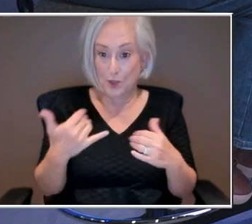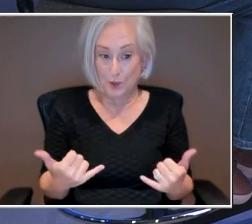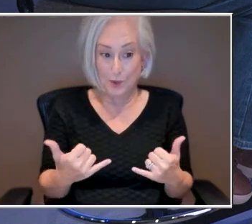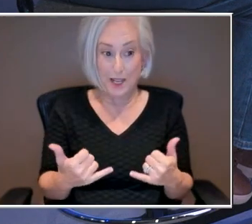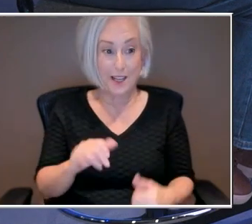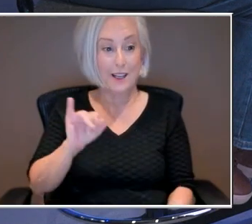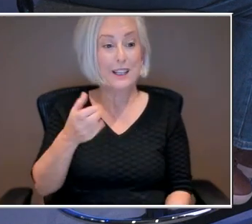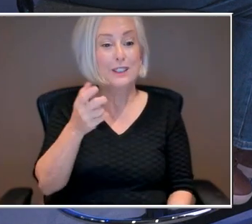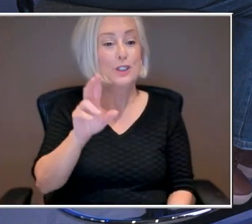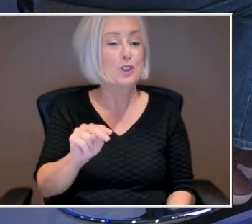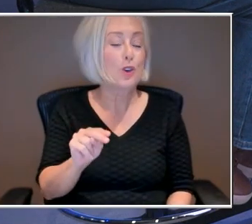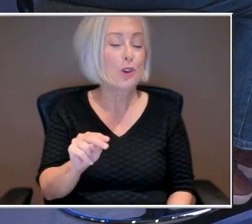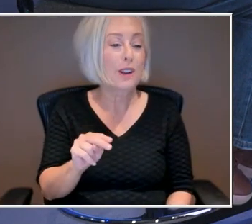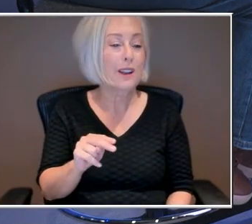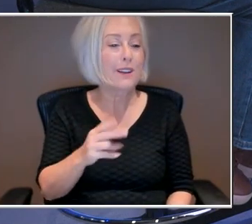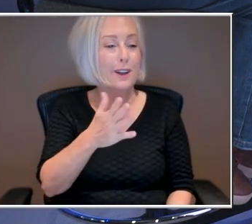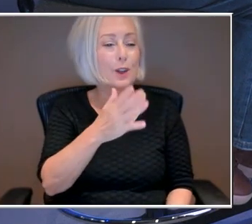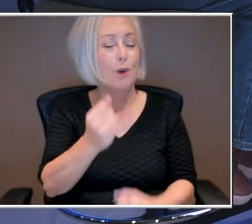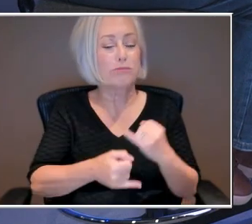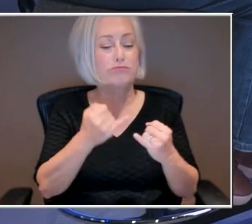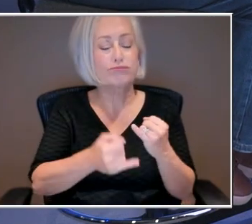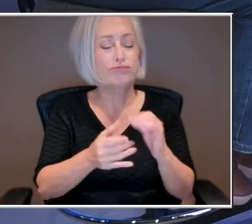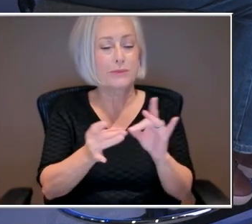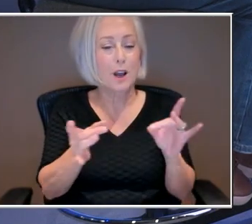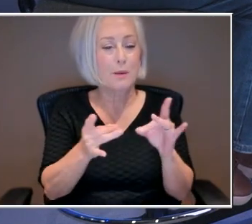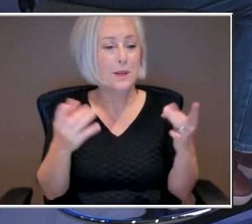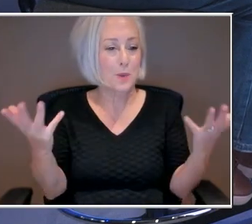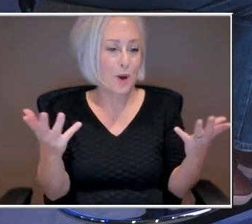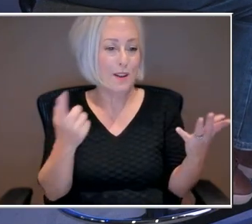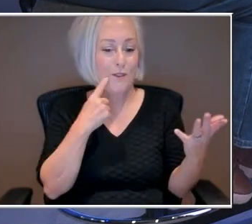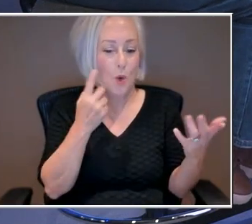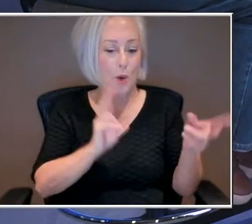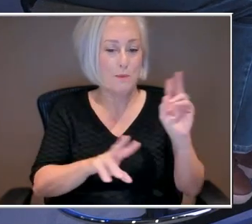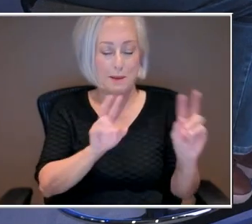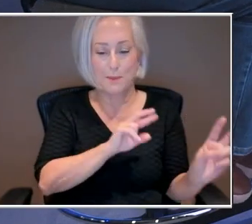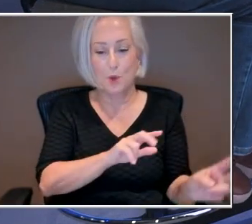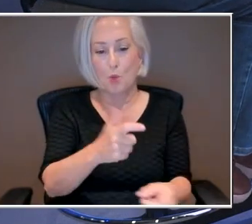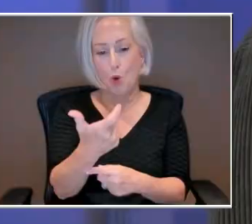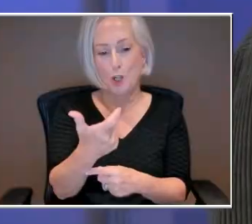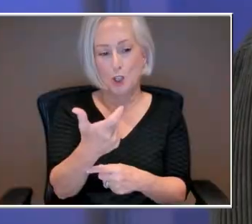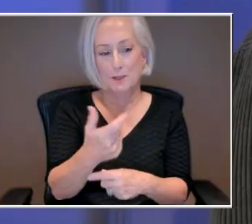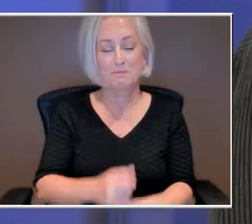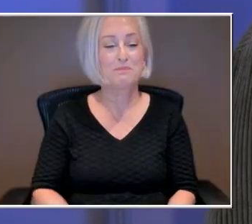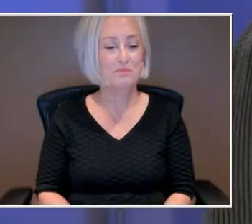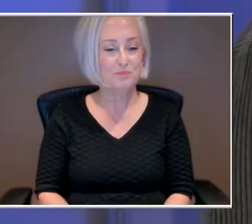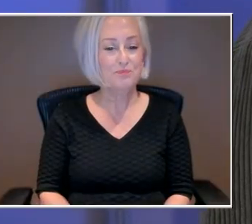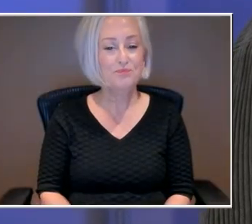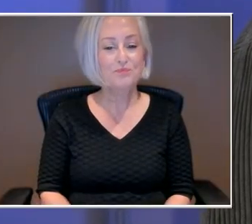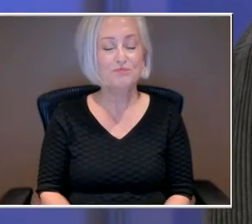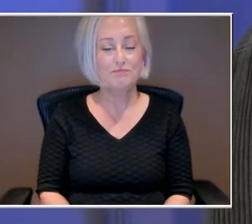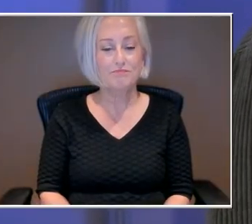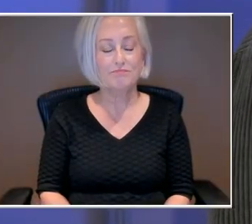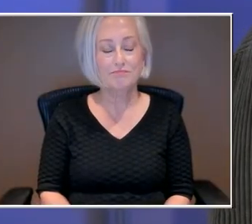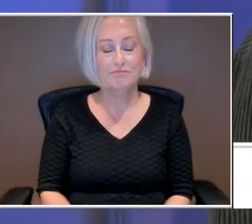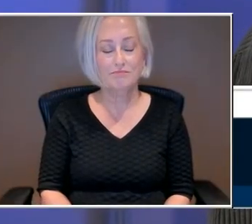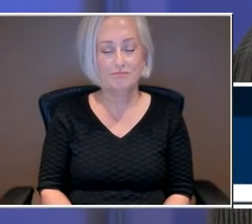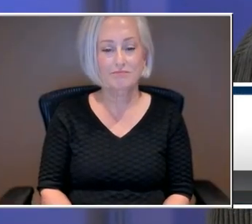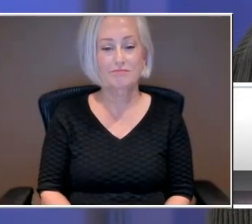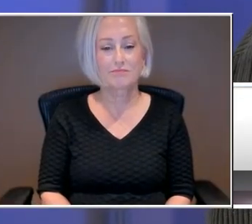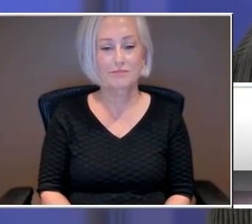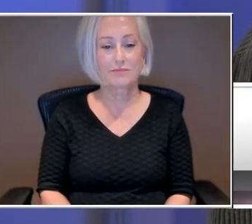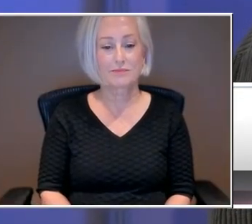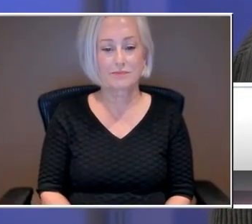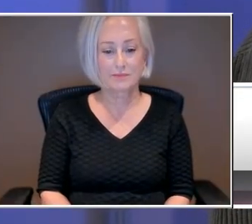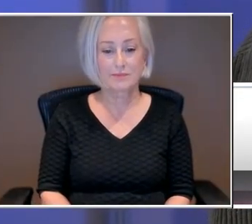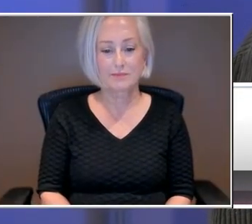just want to start with you. What do you want the big takeaway for those watching and listening to be? I would say